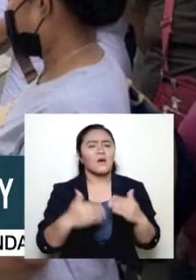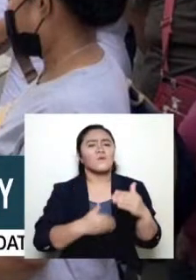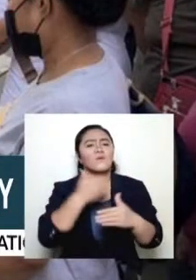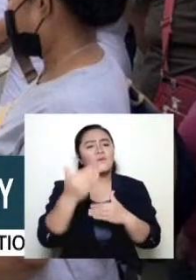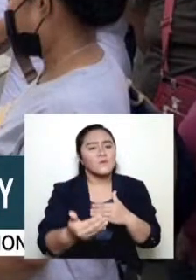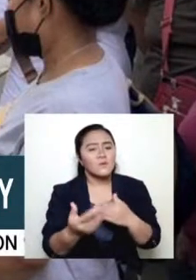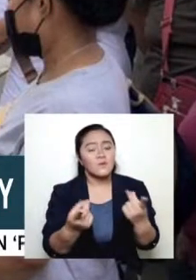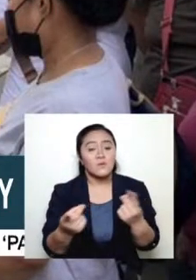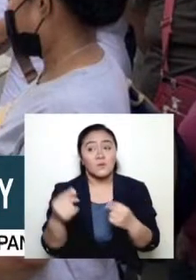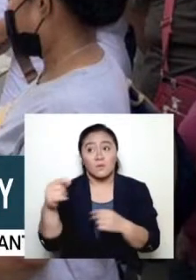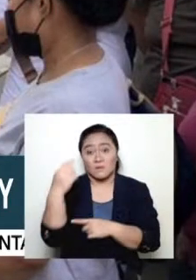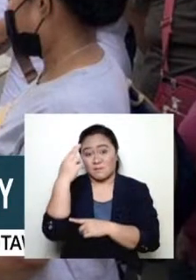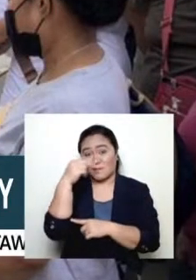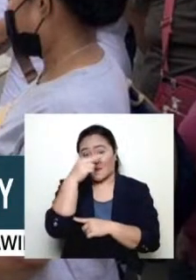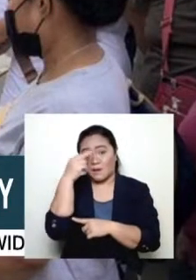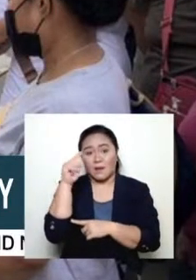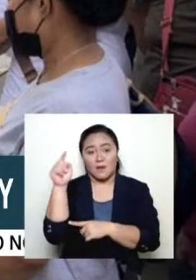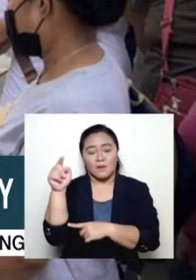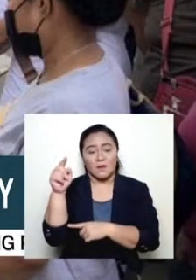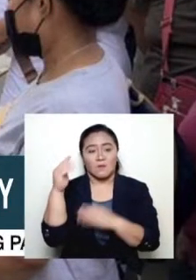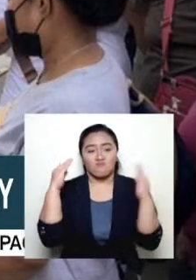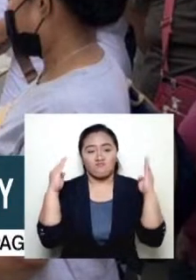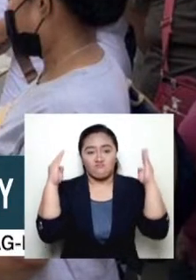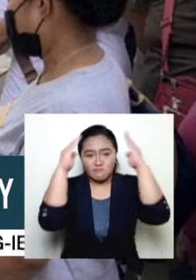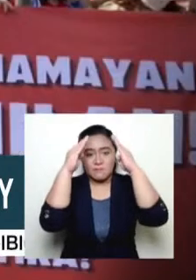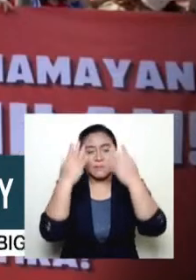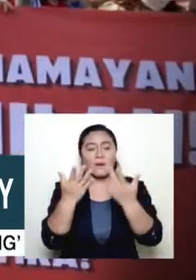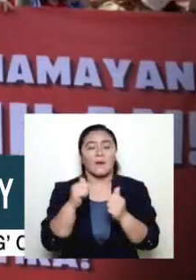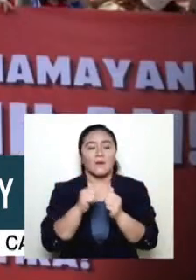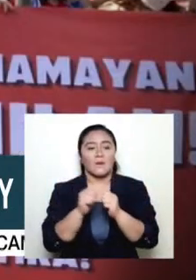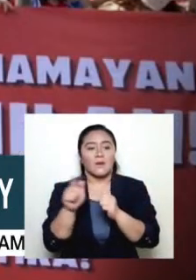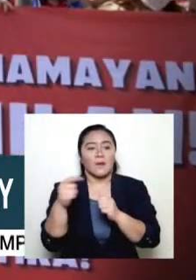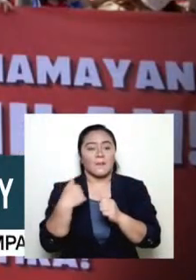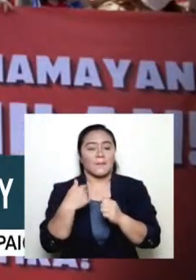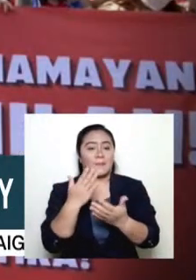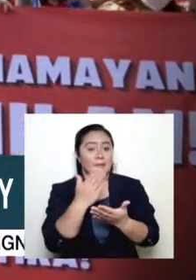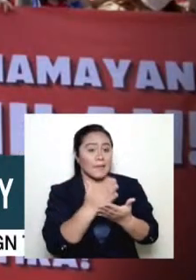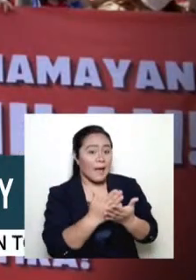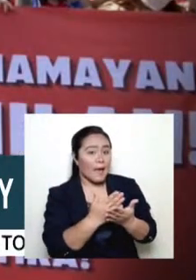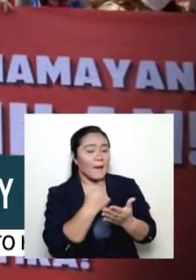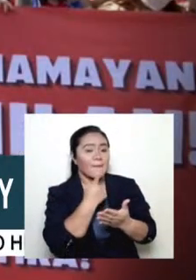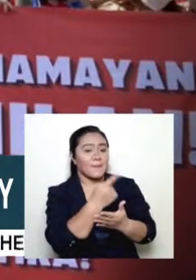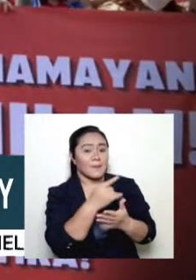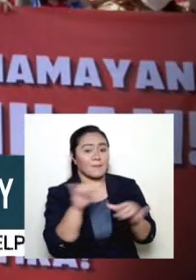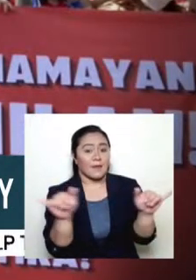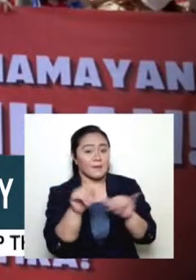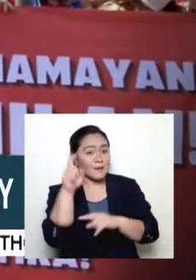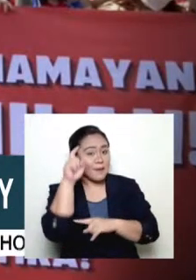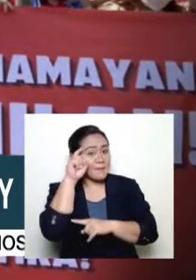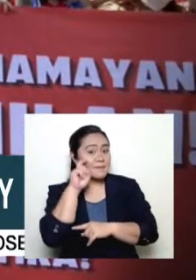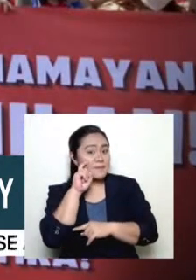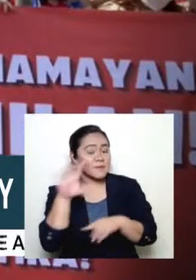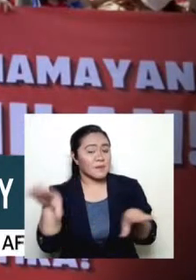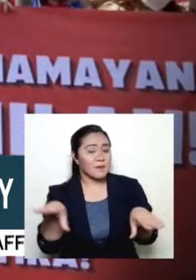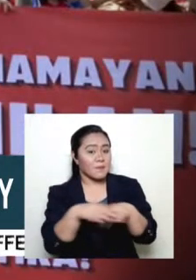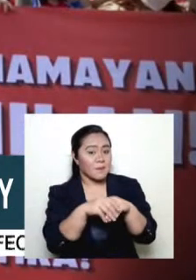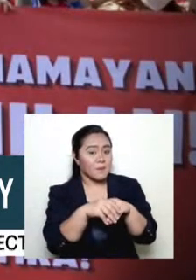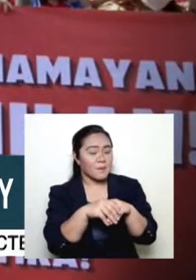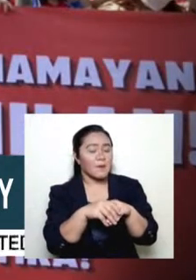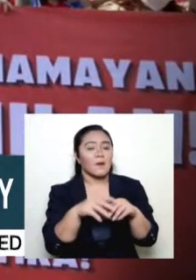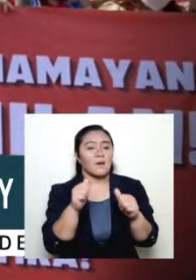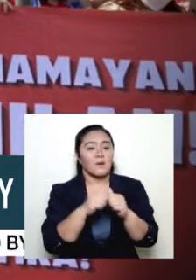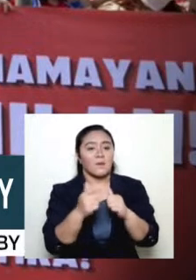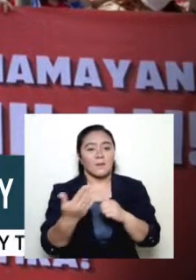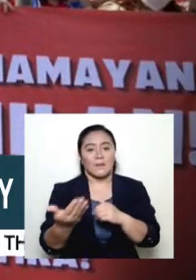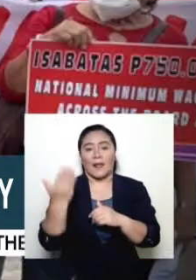bishops who are all male. The Guzman, meanwhile, reiterated his support for same-sex marriage. He confirmed his son Dexter's statement last night in